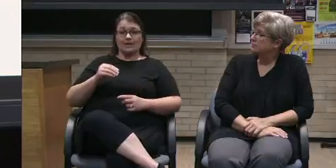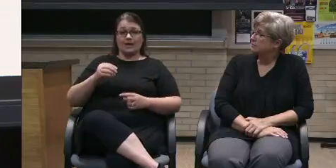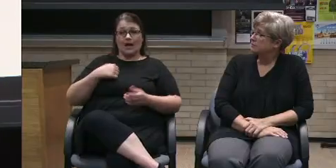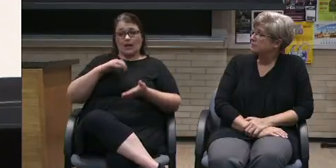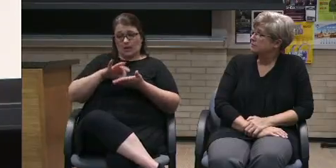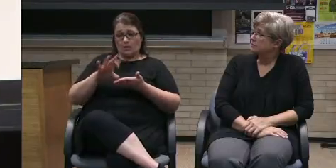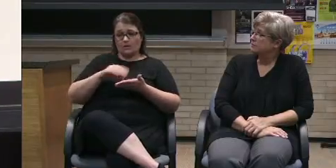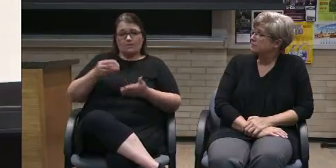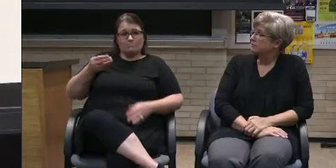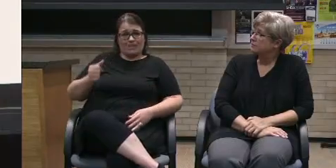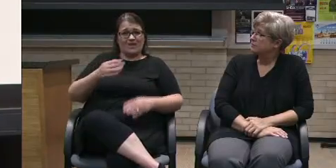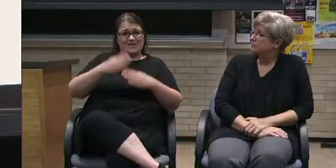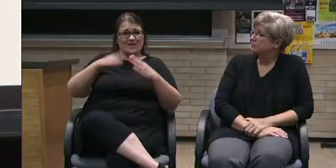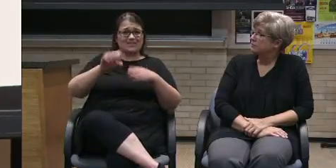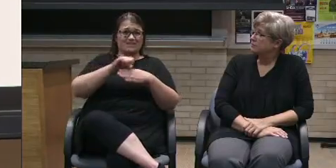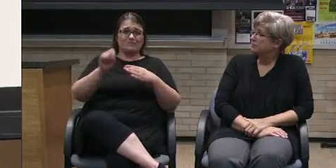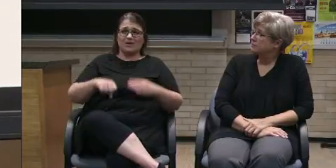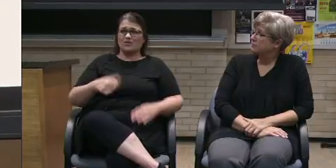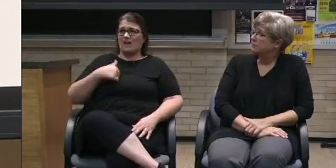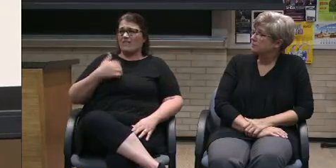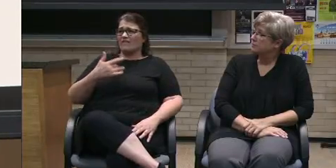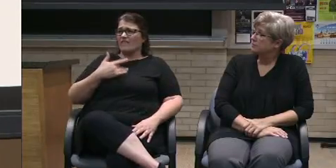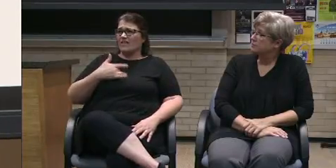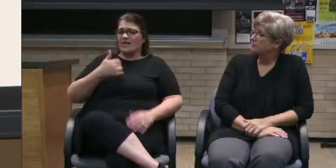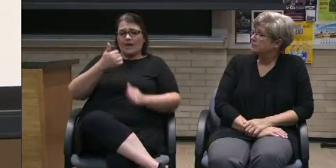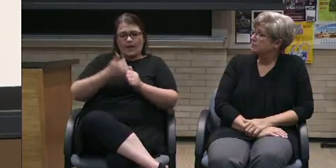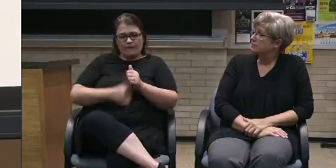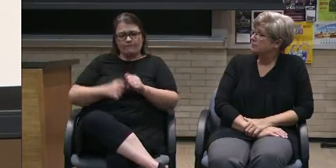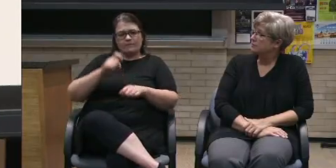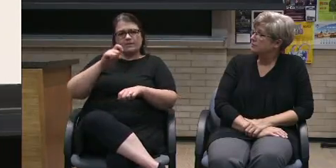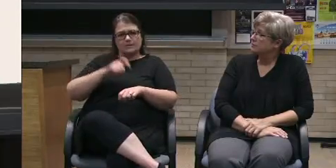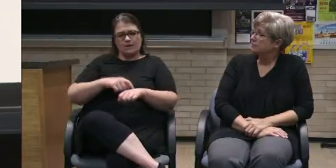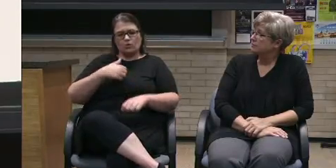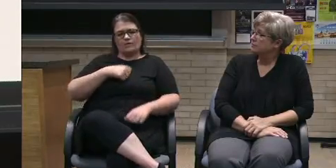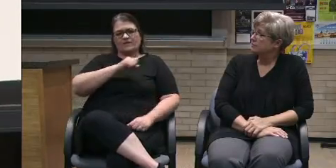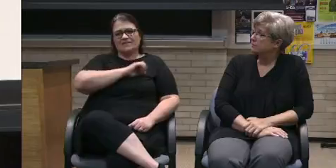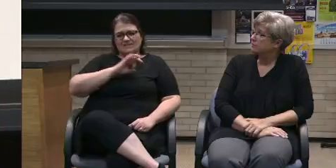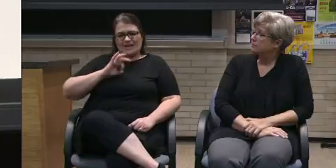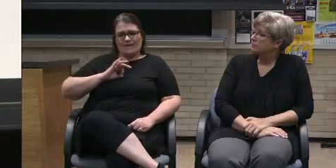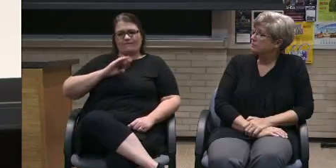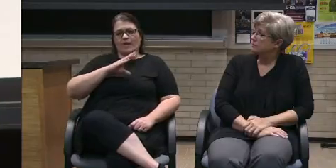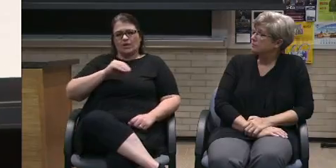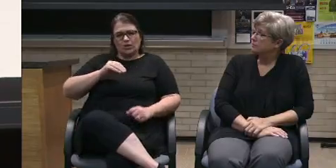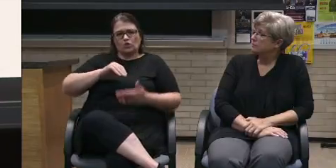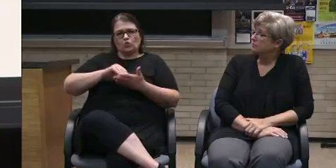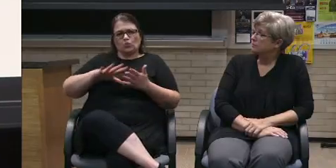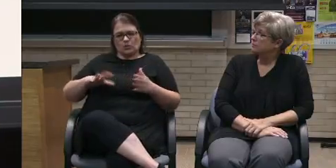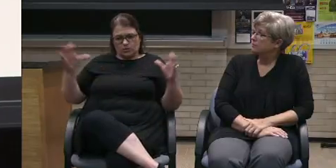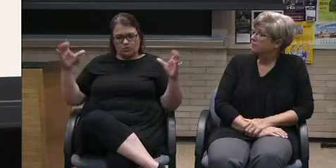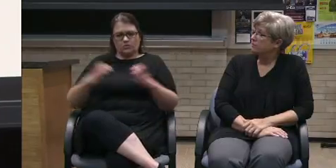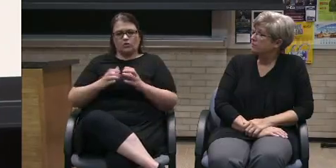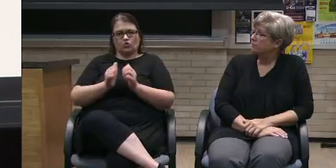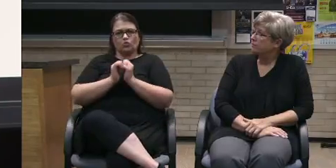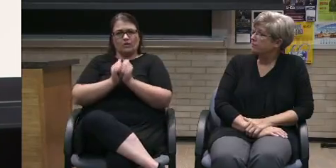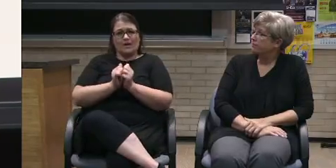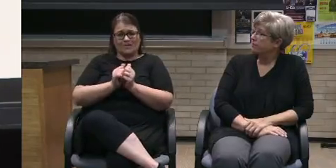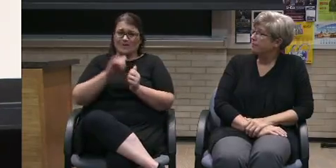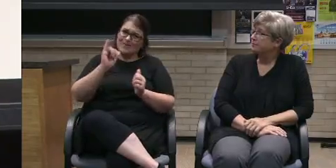semester. I have a feeling that every time you have faculty and students or faculty, staff, and students together, it's probably a good